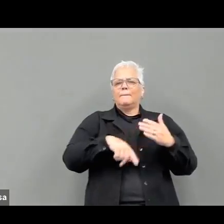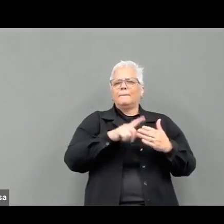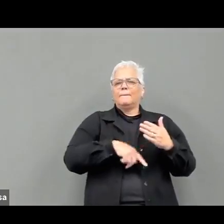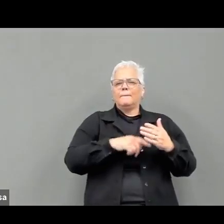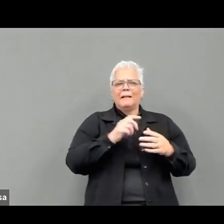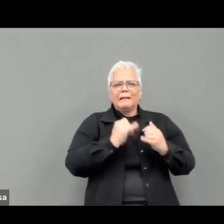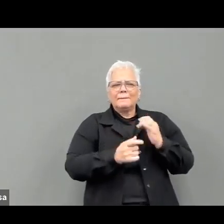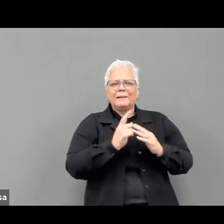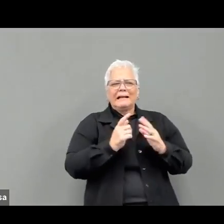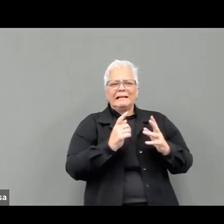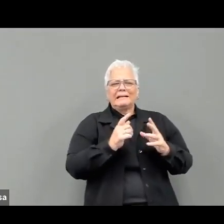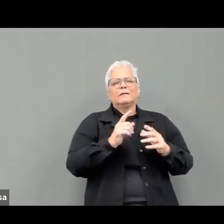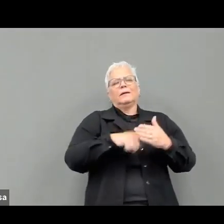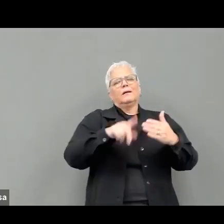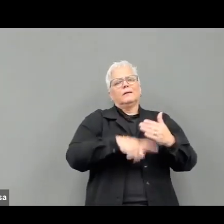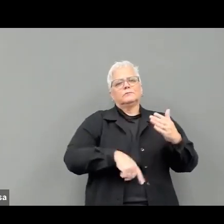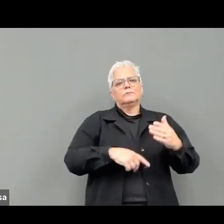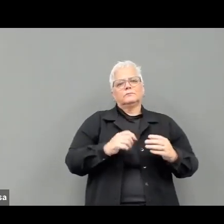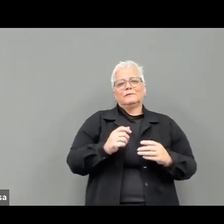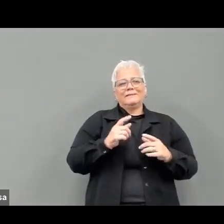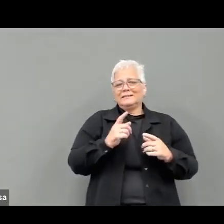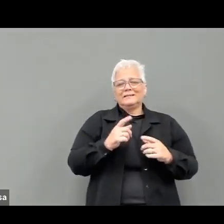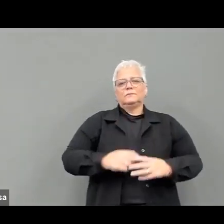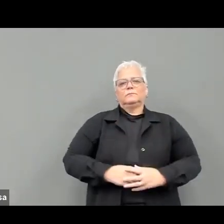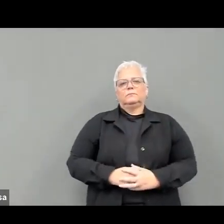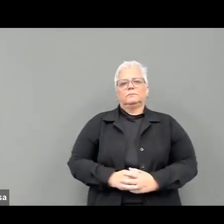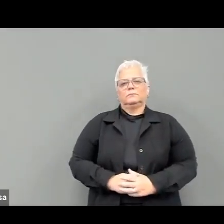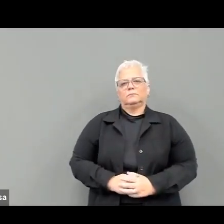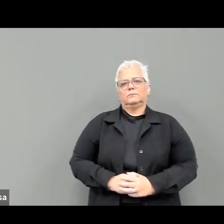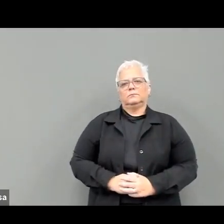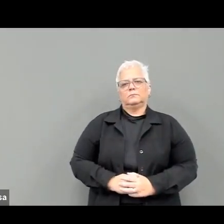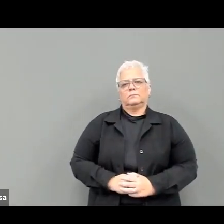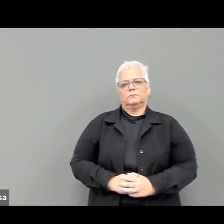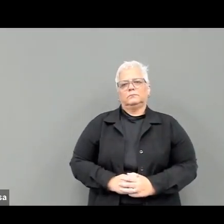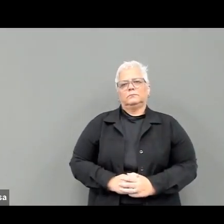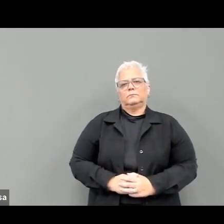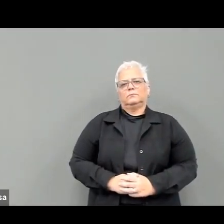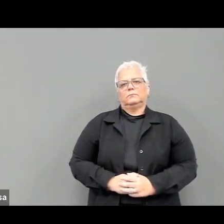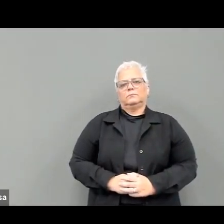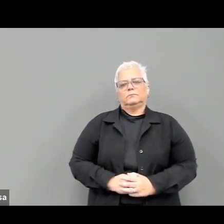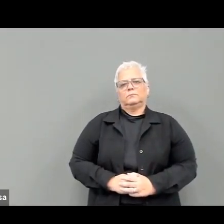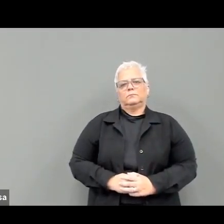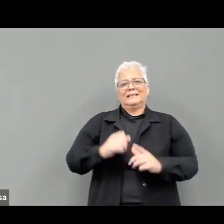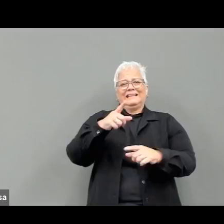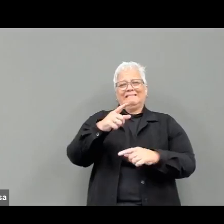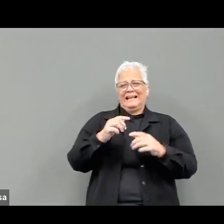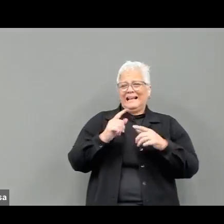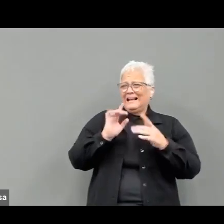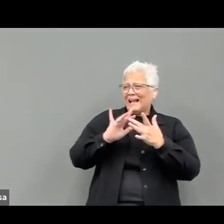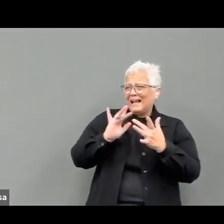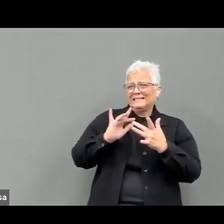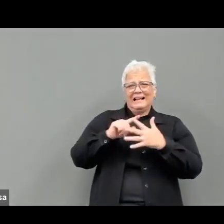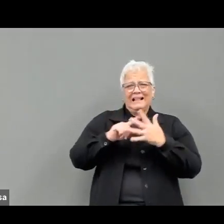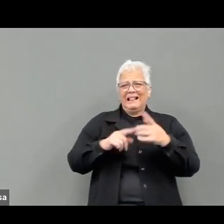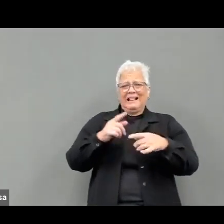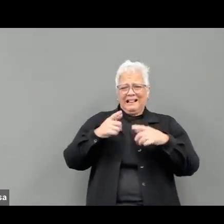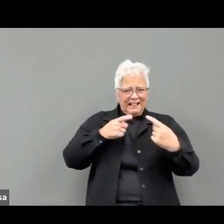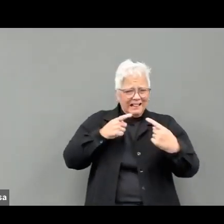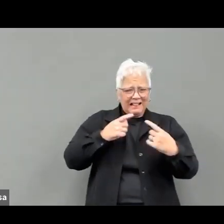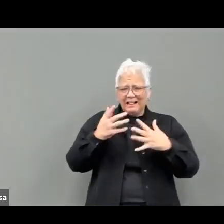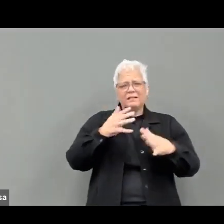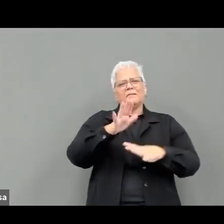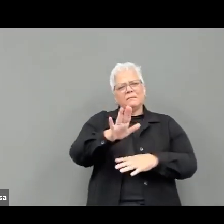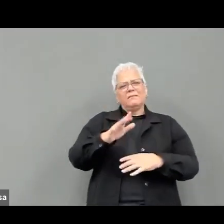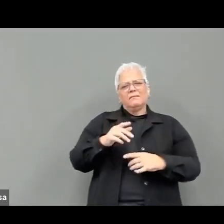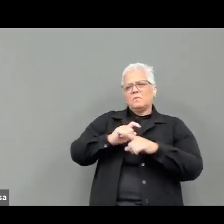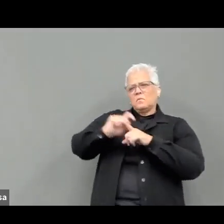online signup, please reach out to them and offer to help them get signed up. Residents can also call 211 for assistance, but please